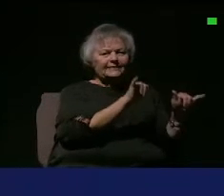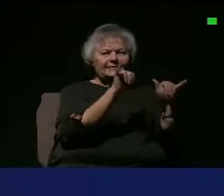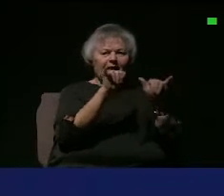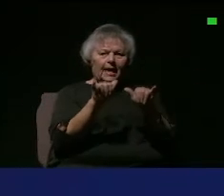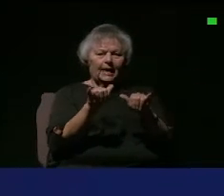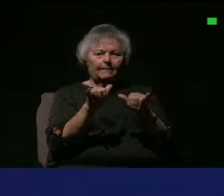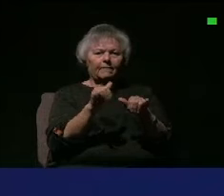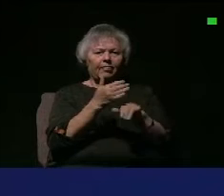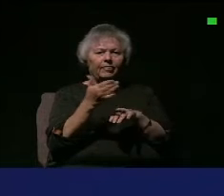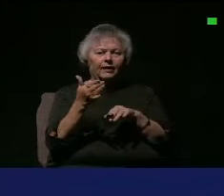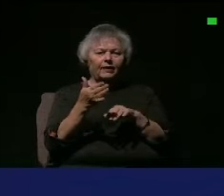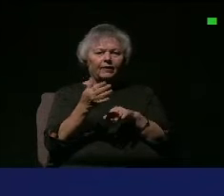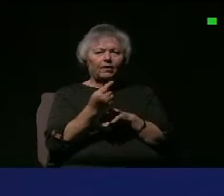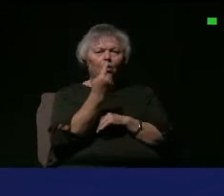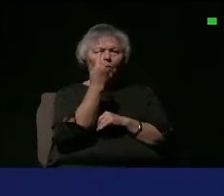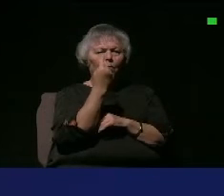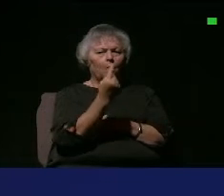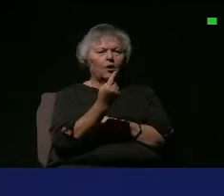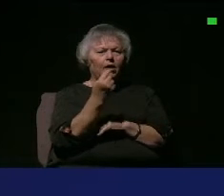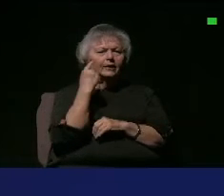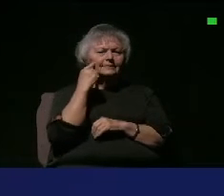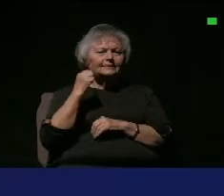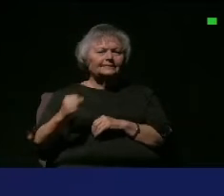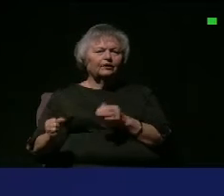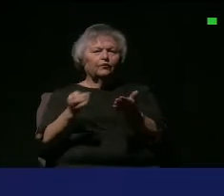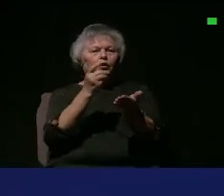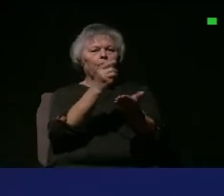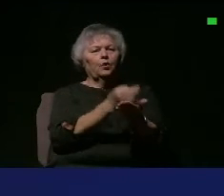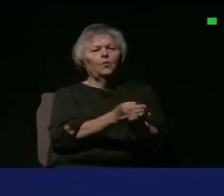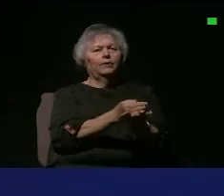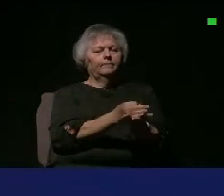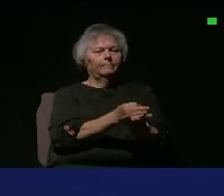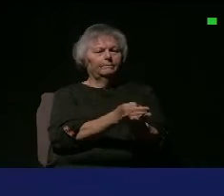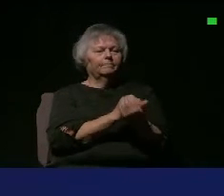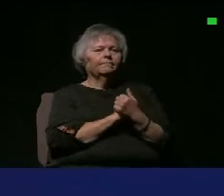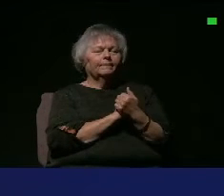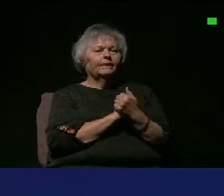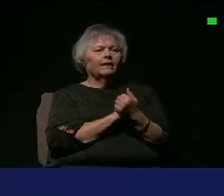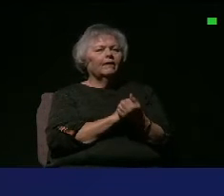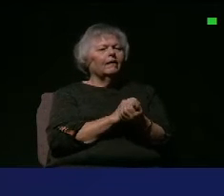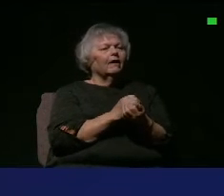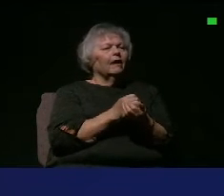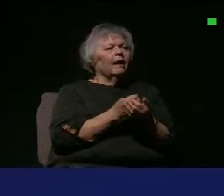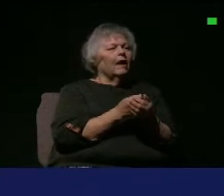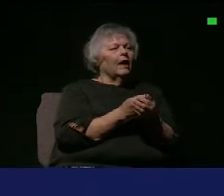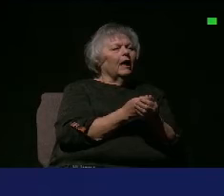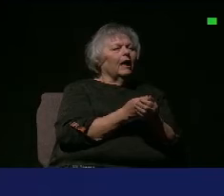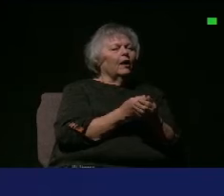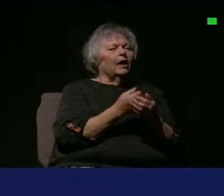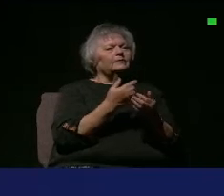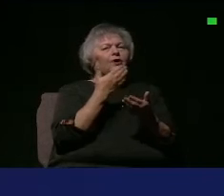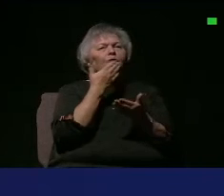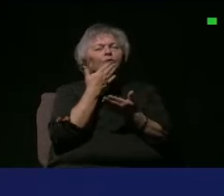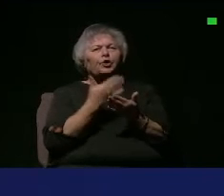what I'm going to get. Wonder what these poor guys are going to get. Can I just say this? It is so good that we are dependent on the